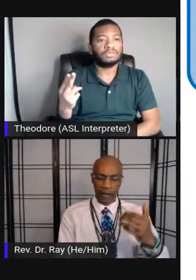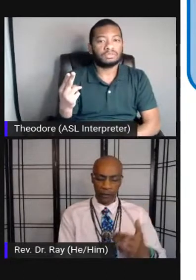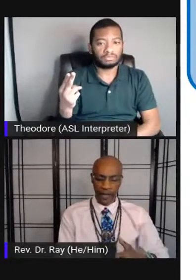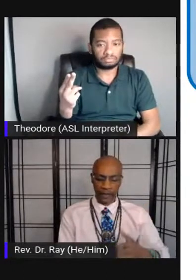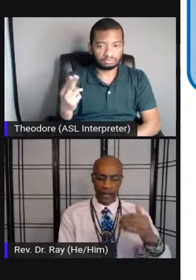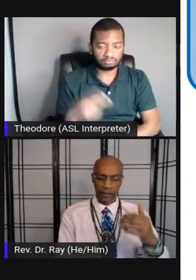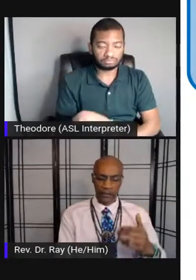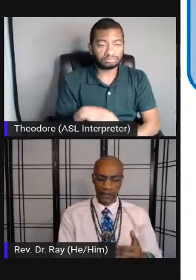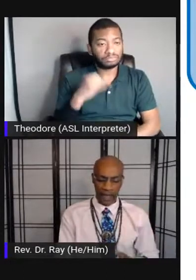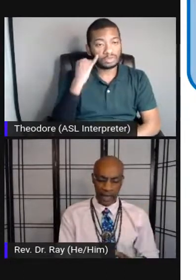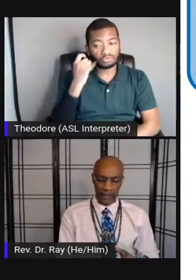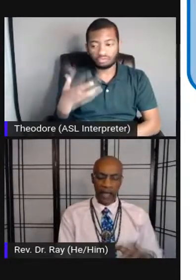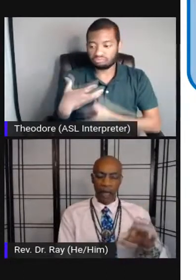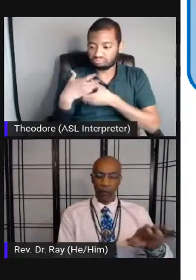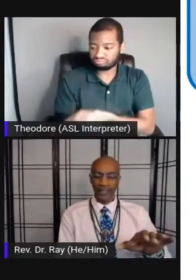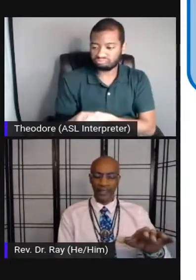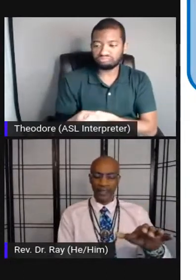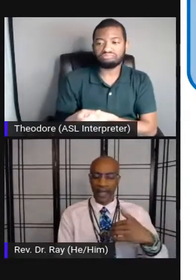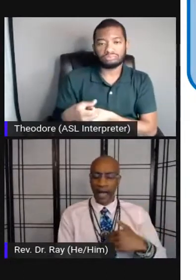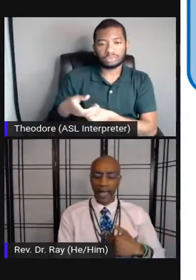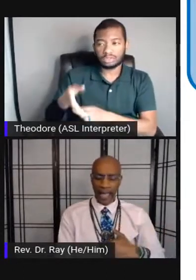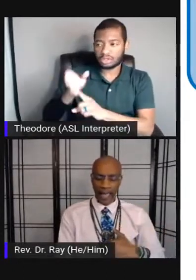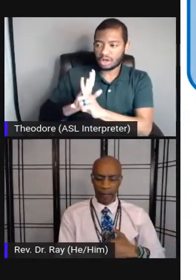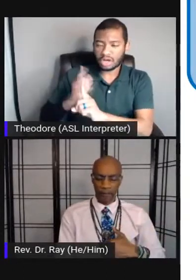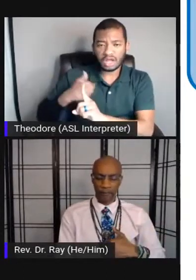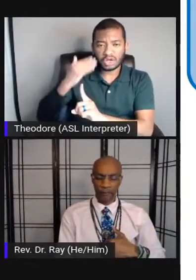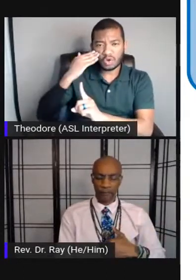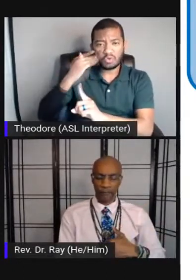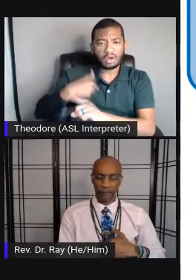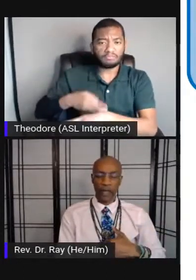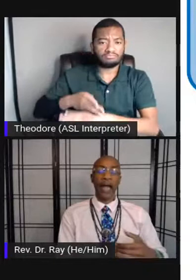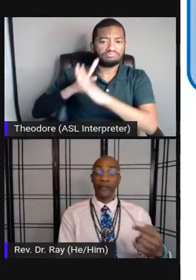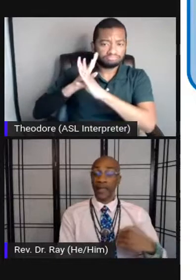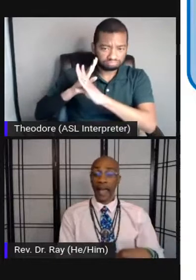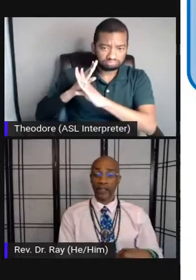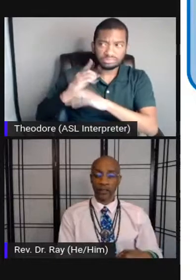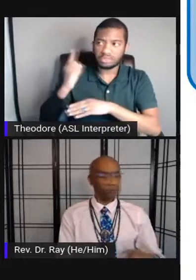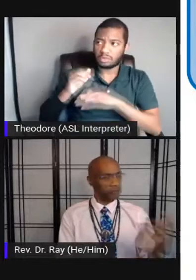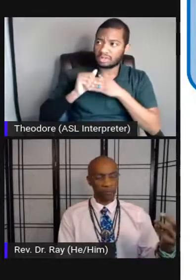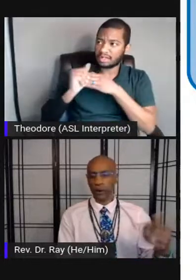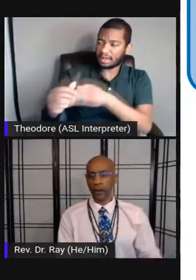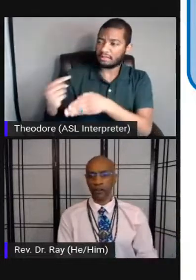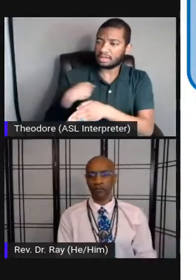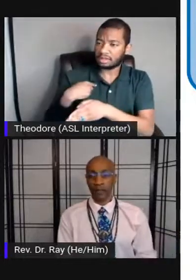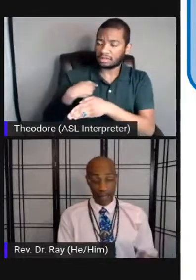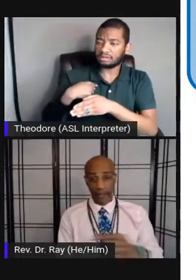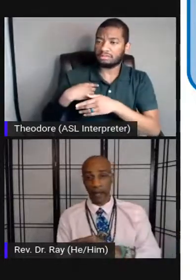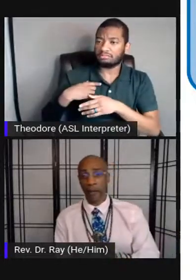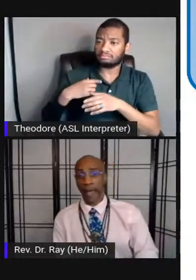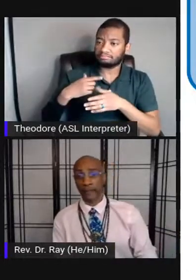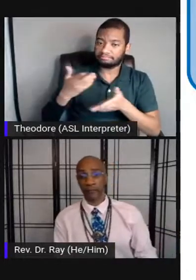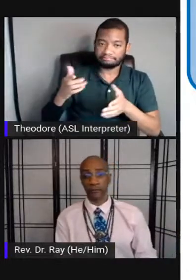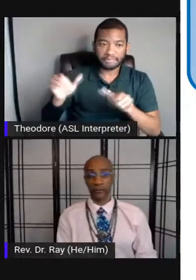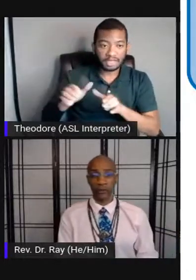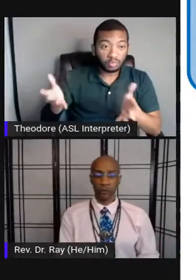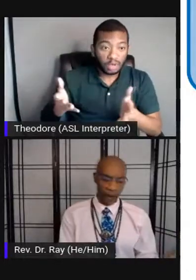God. I am protected. I am divinely guided. And what it is, I am. And the action, prayer and get a